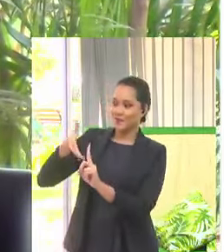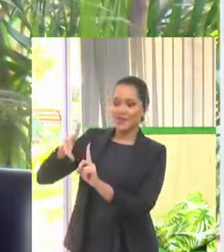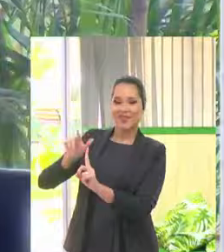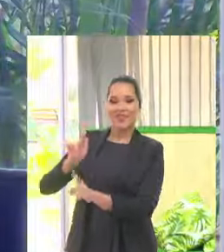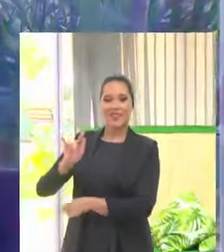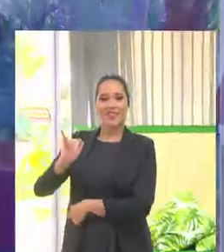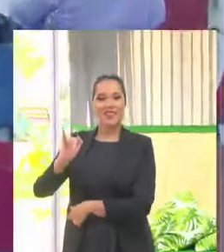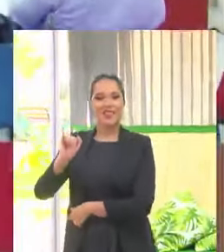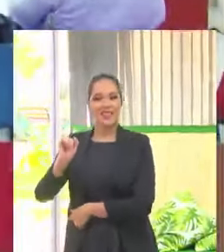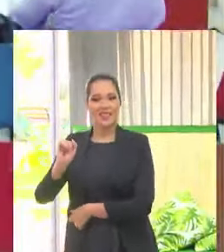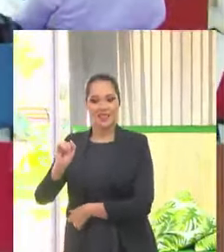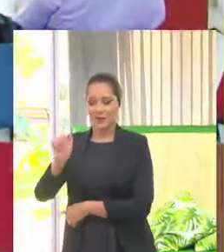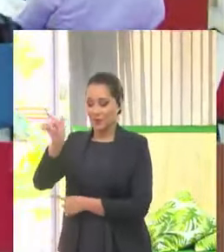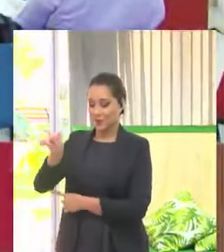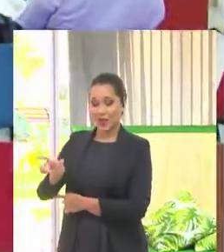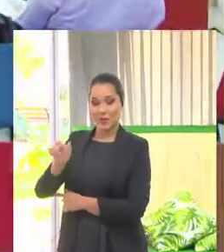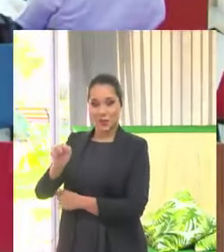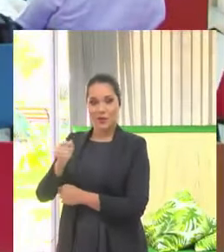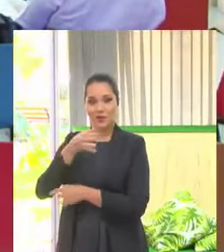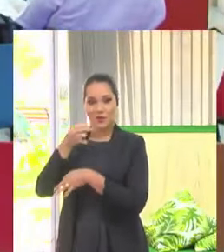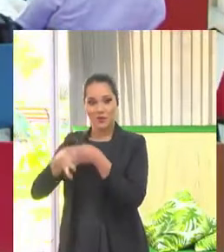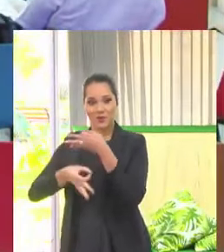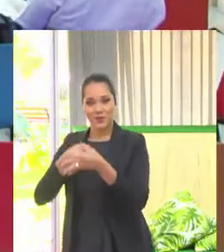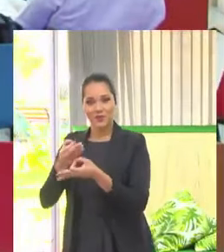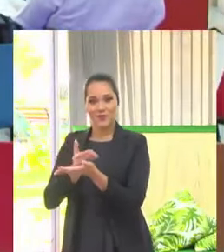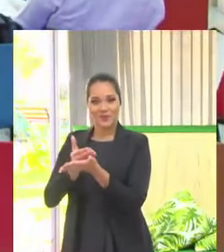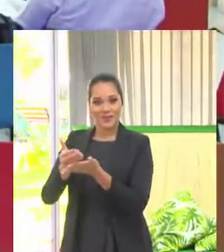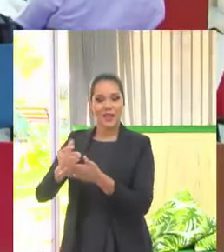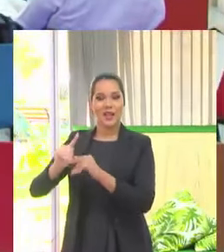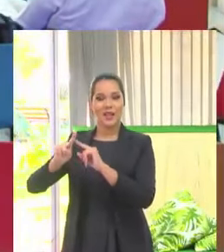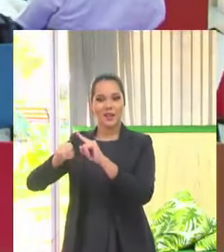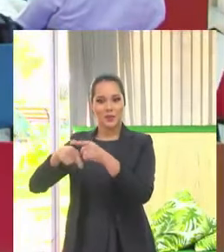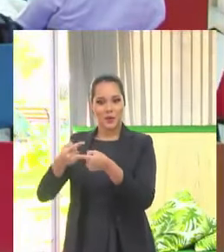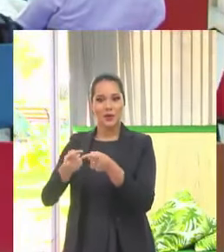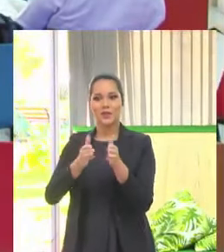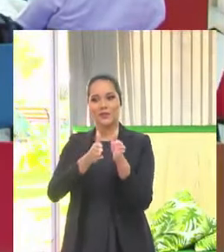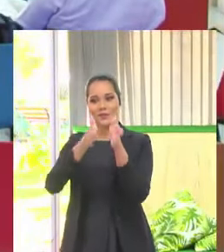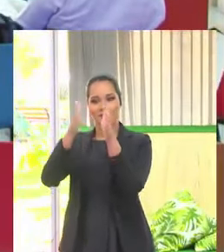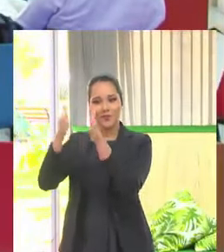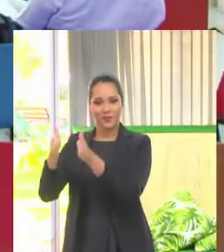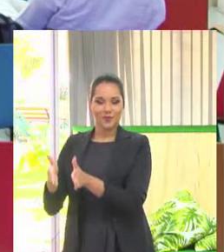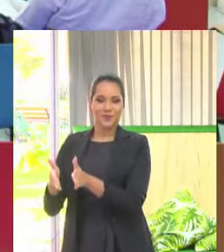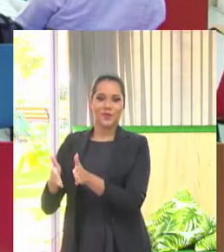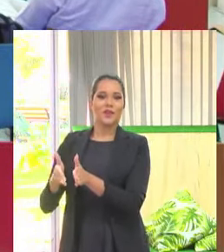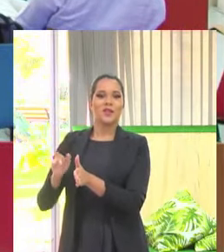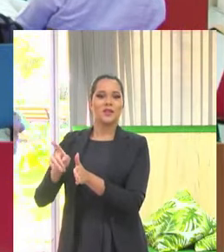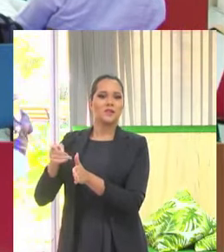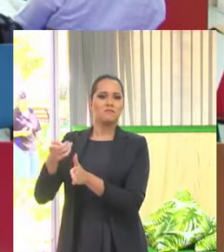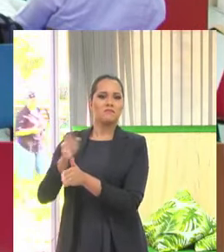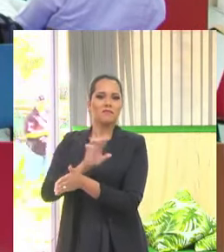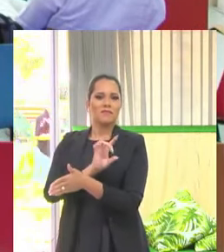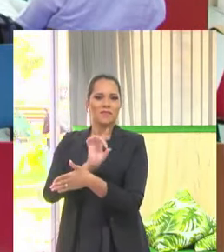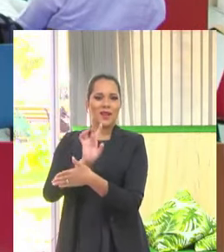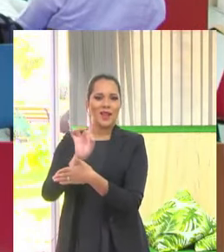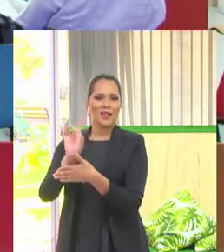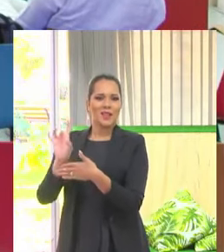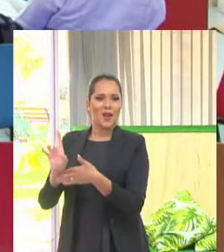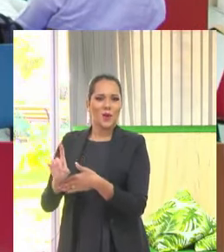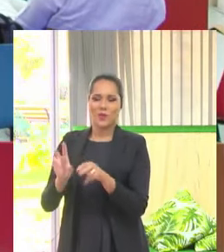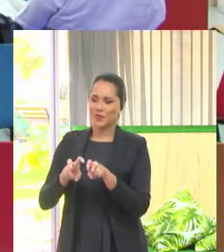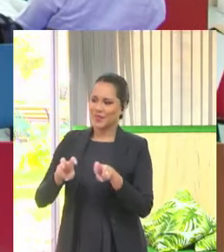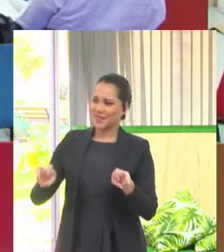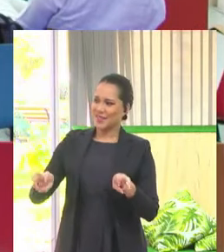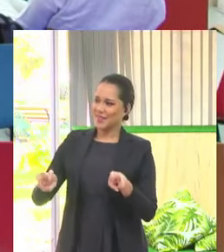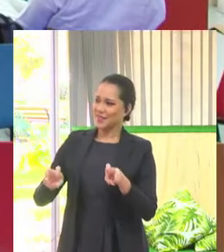you a few words, and then we will hear from you, our stars of